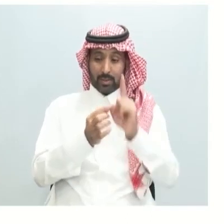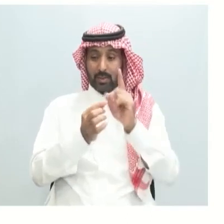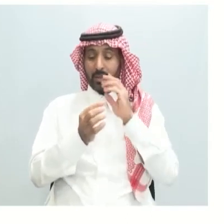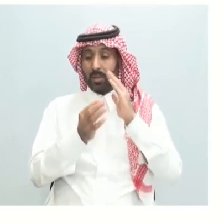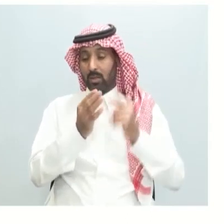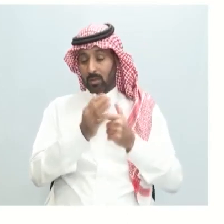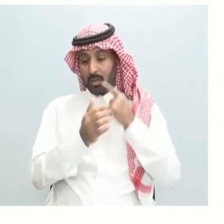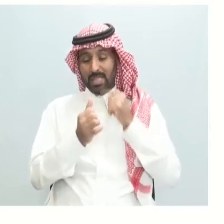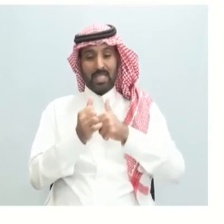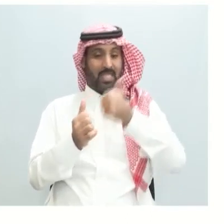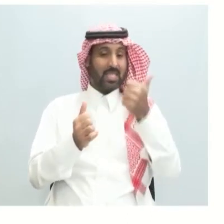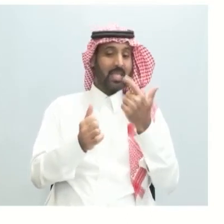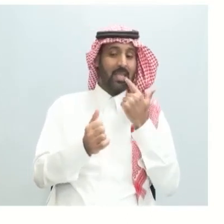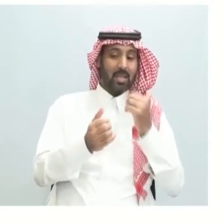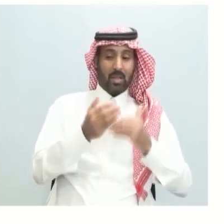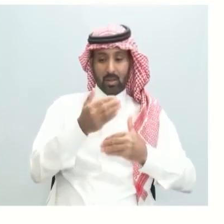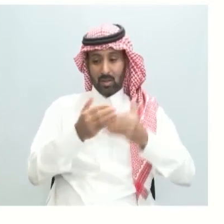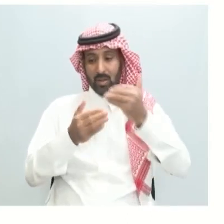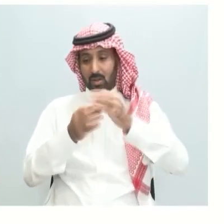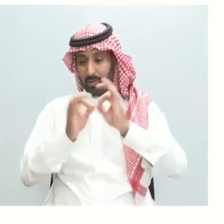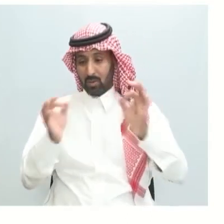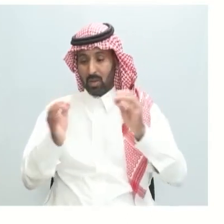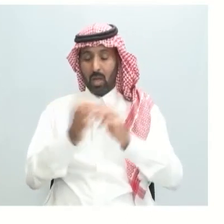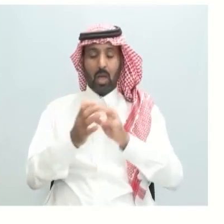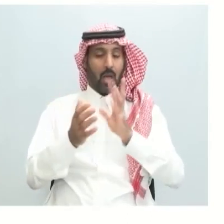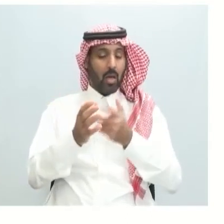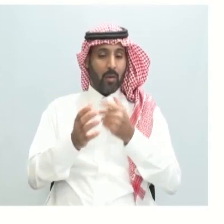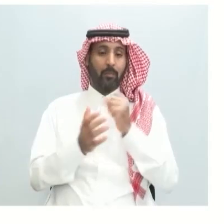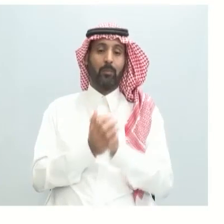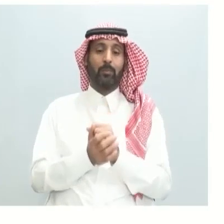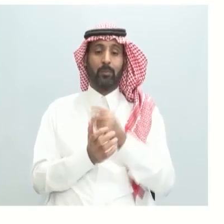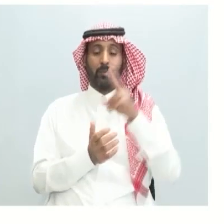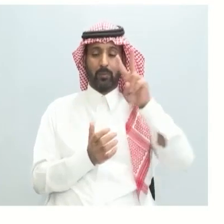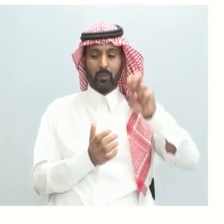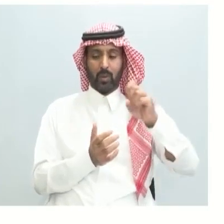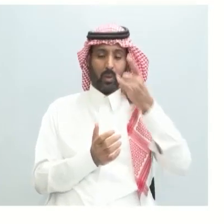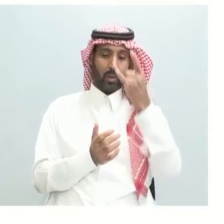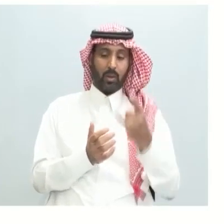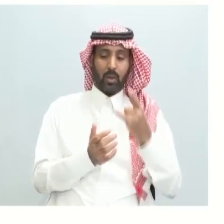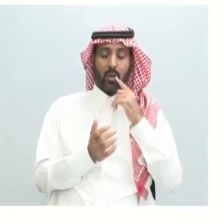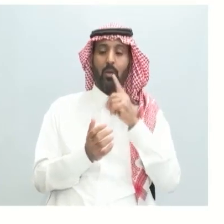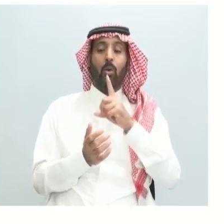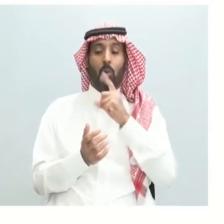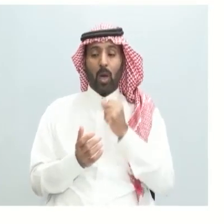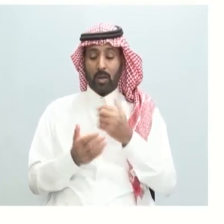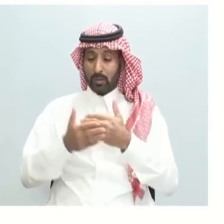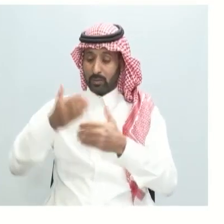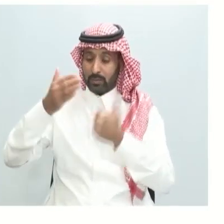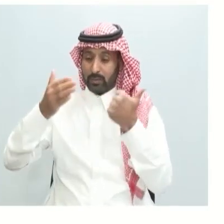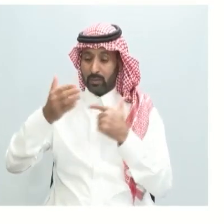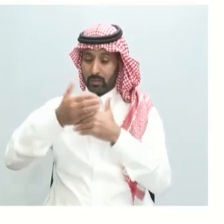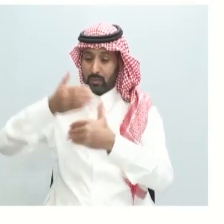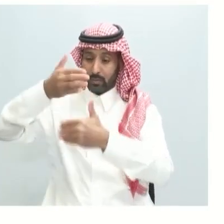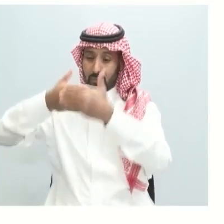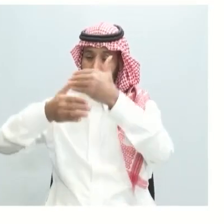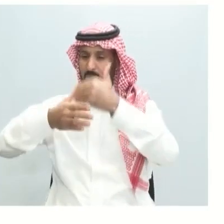to complete and was officially opened in January 2010. It has 168 floors, which is the highest number in the